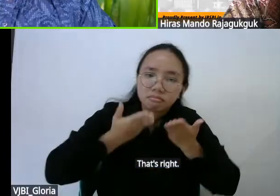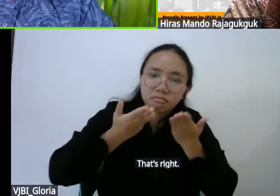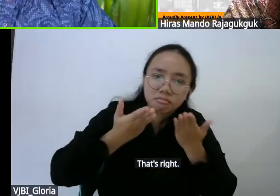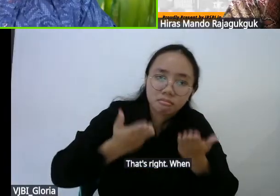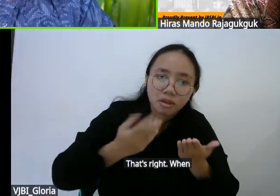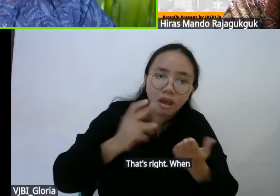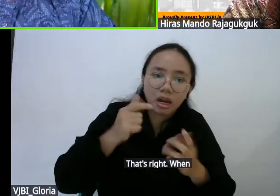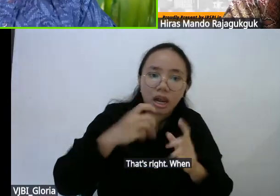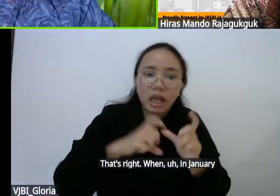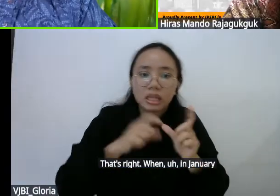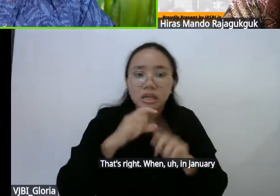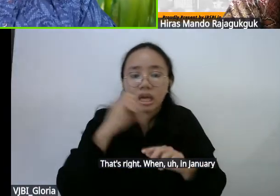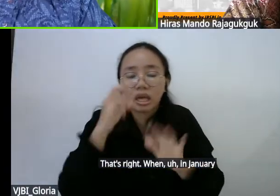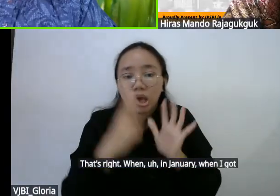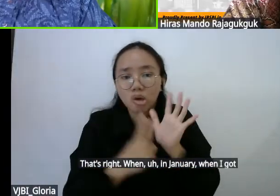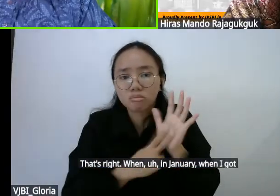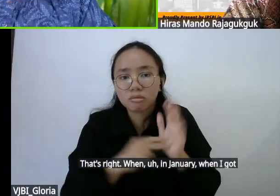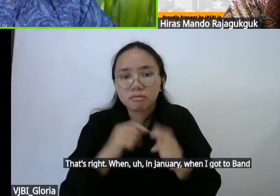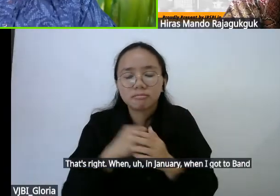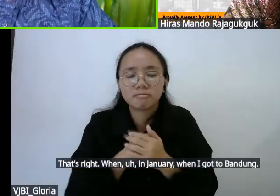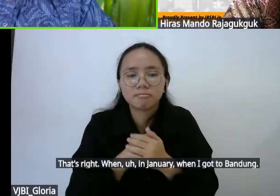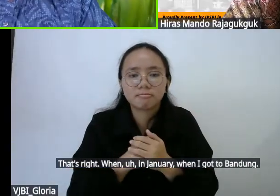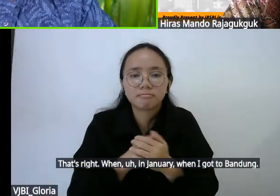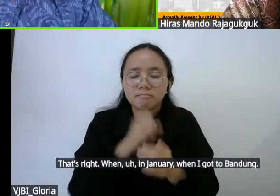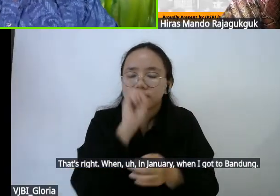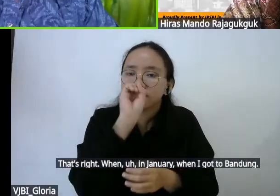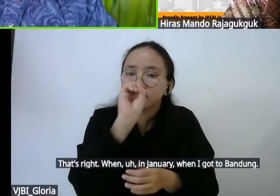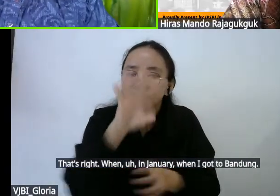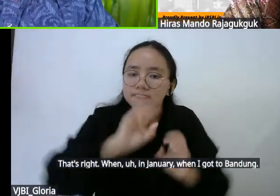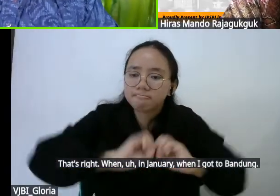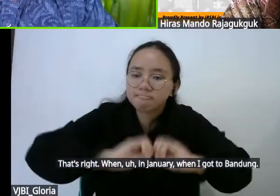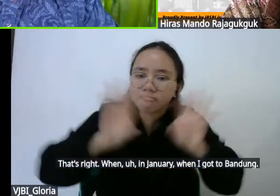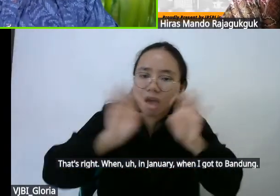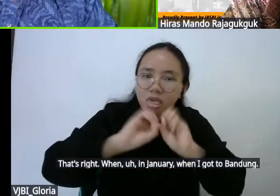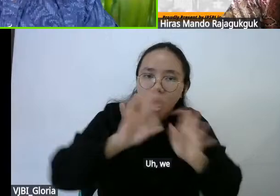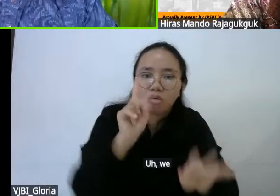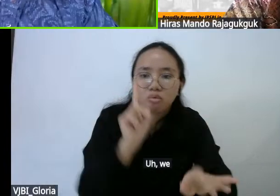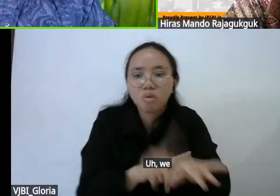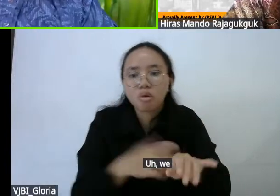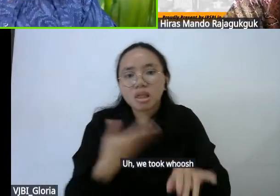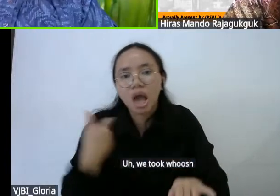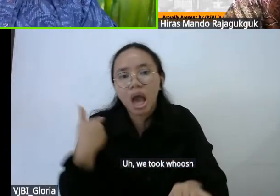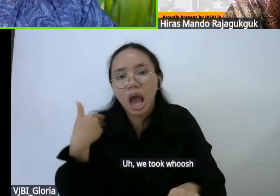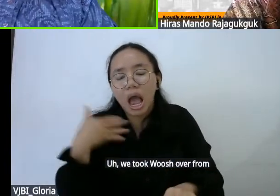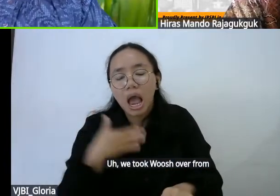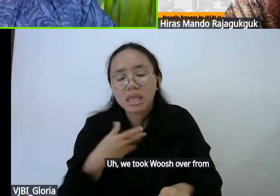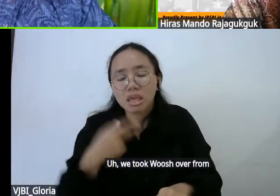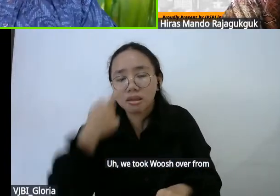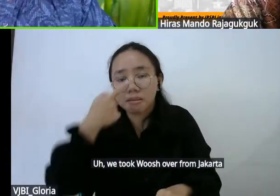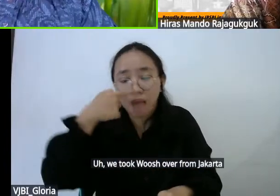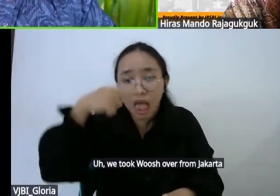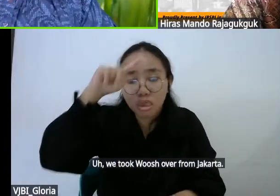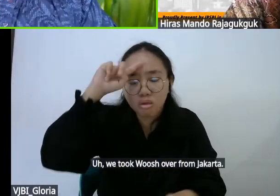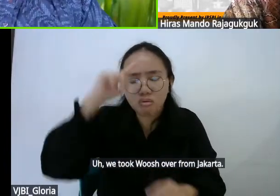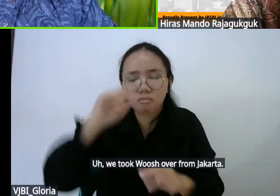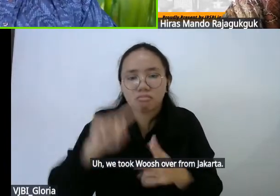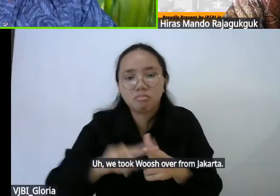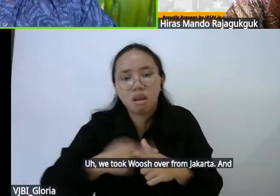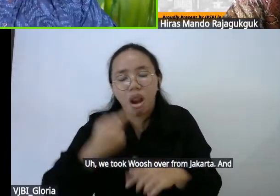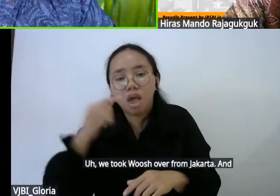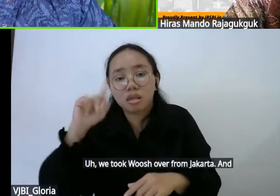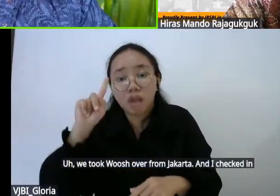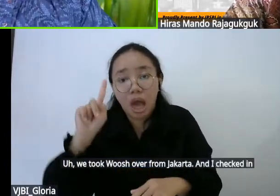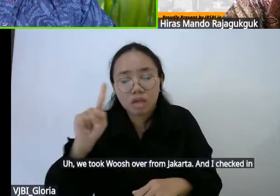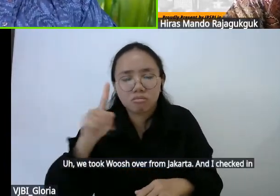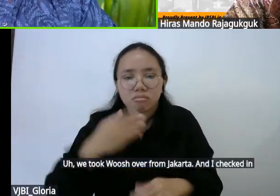in January, when I got to Bandung, we took whoosh over from Jakarta, and I checked